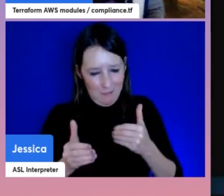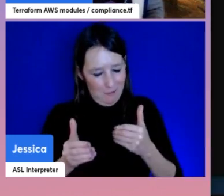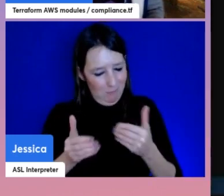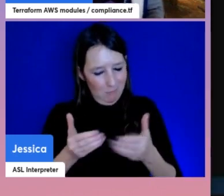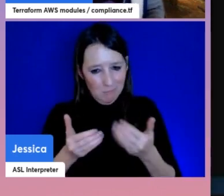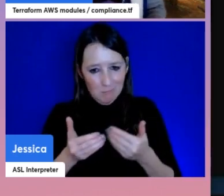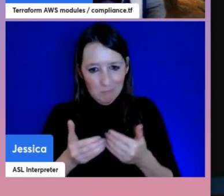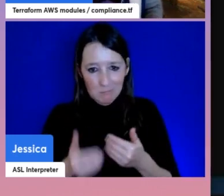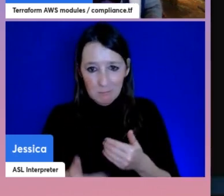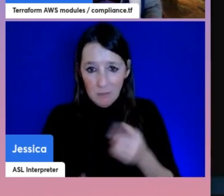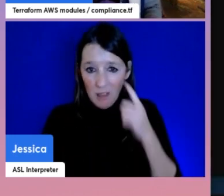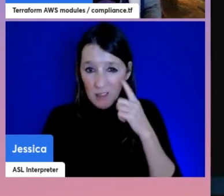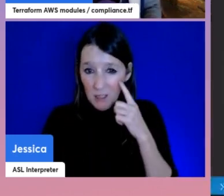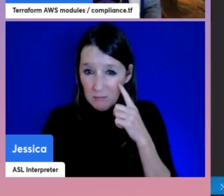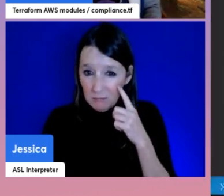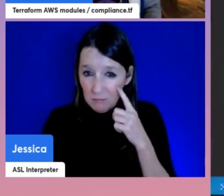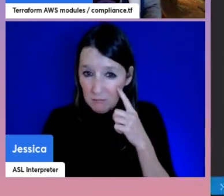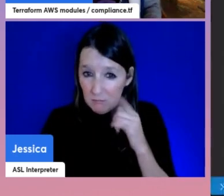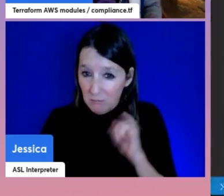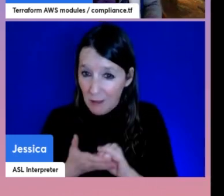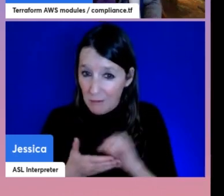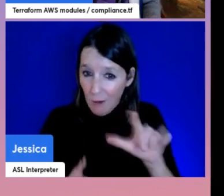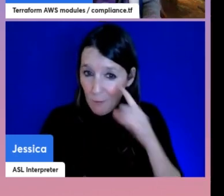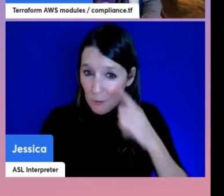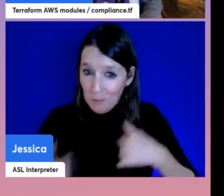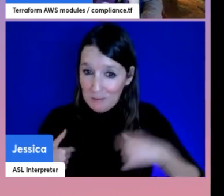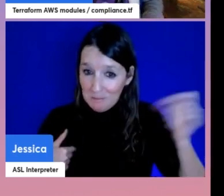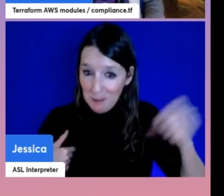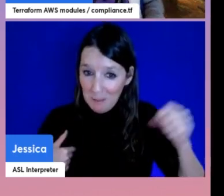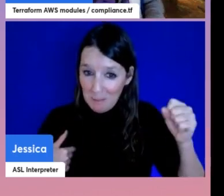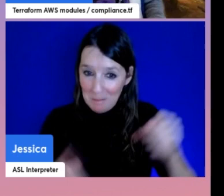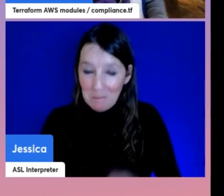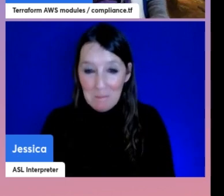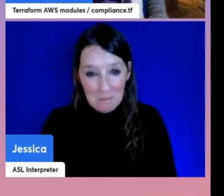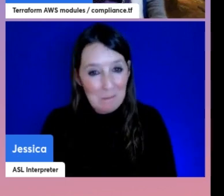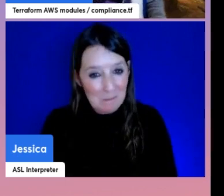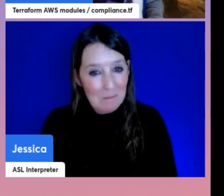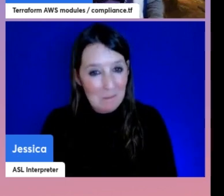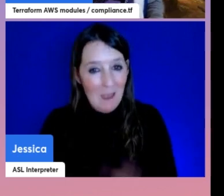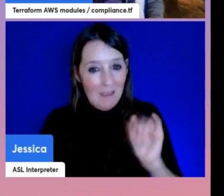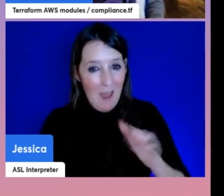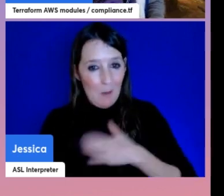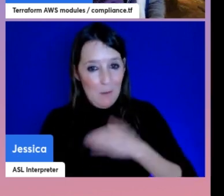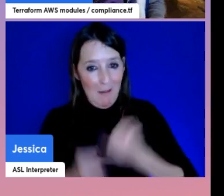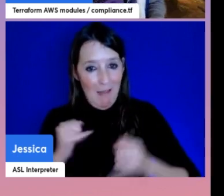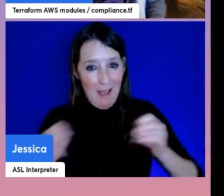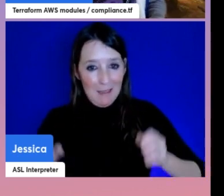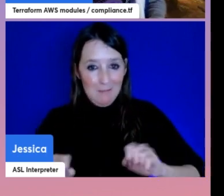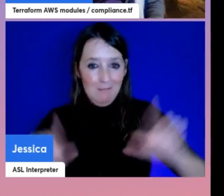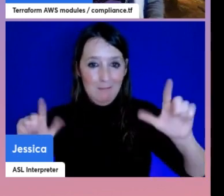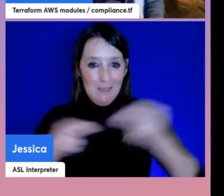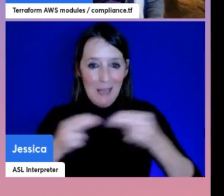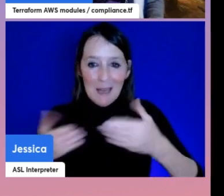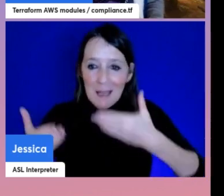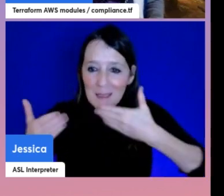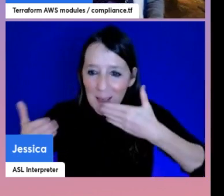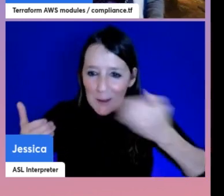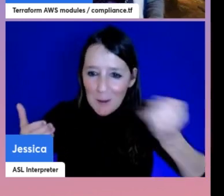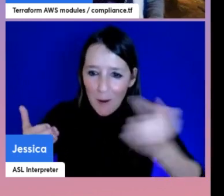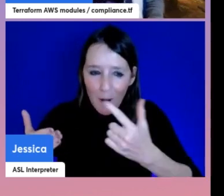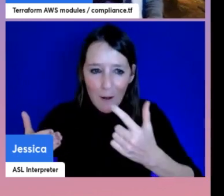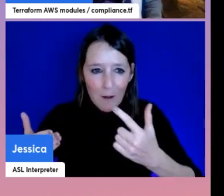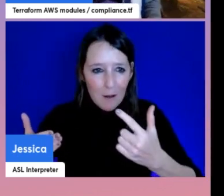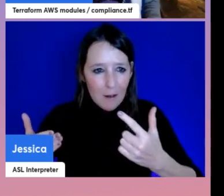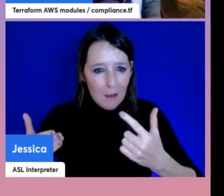I think that's pretty much it from me. Yeah, that was my last slide. Thank you very much. I'm